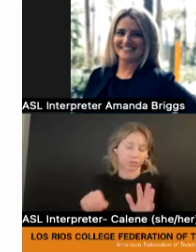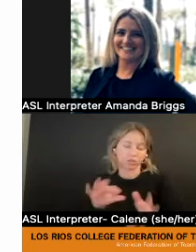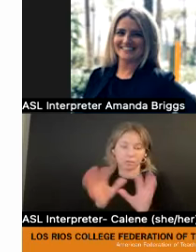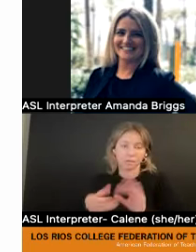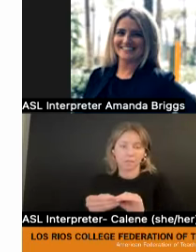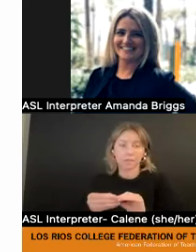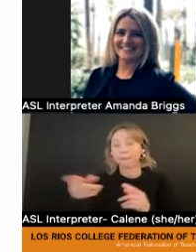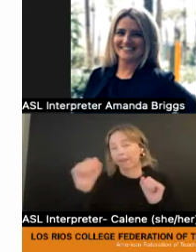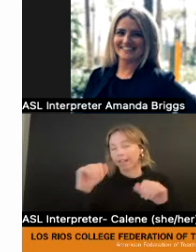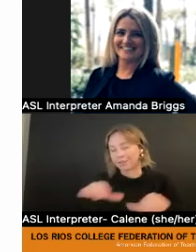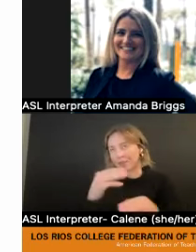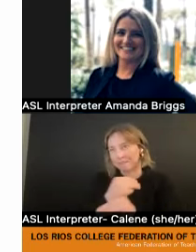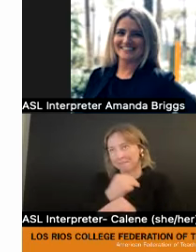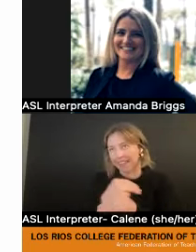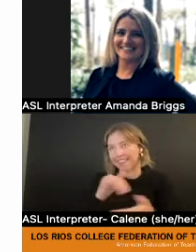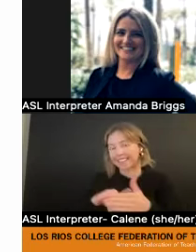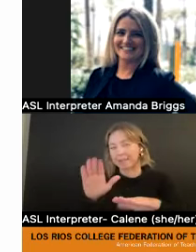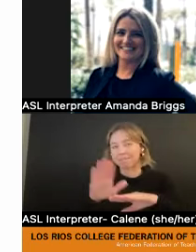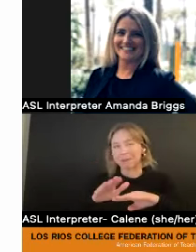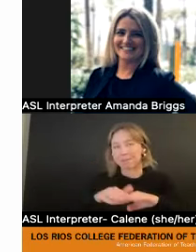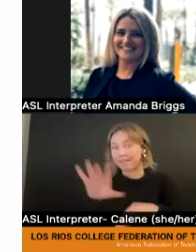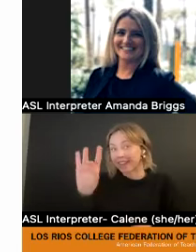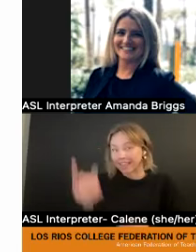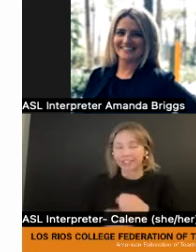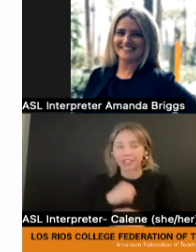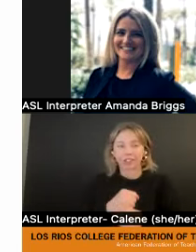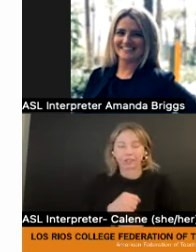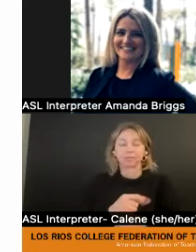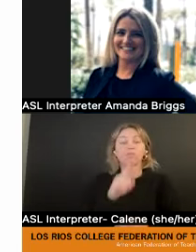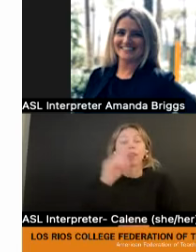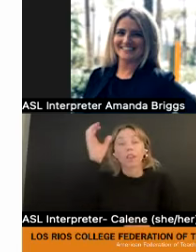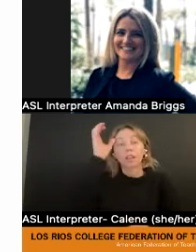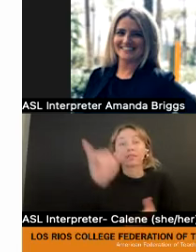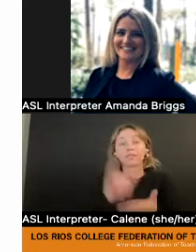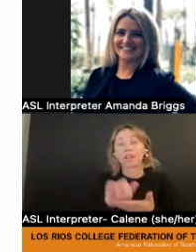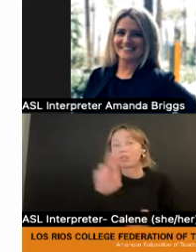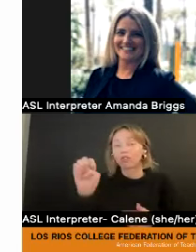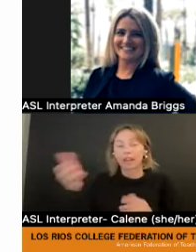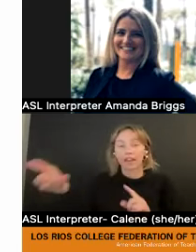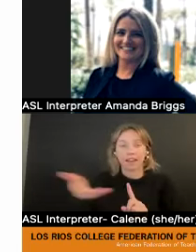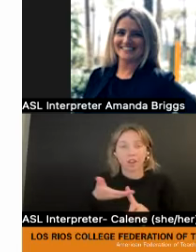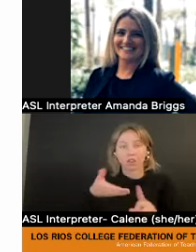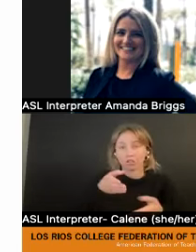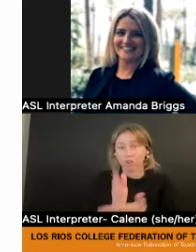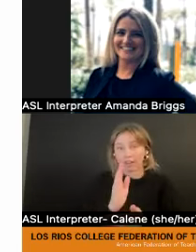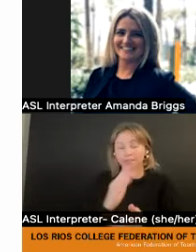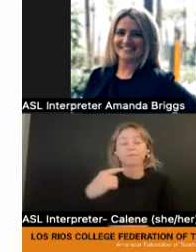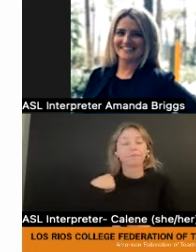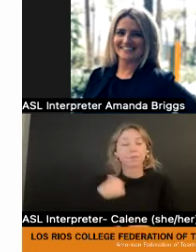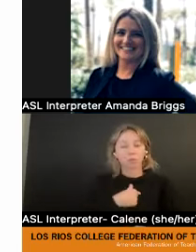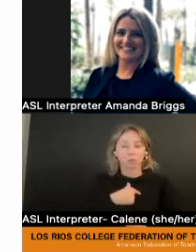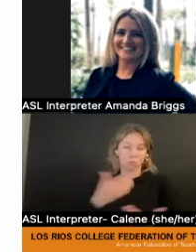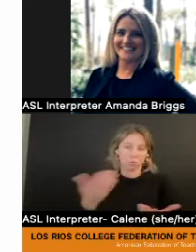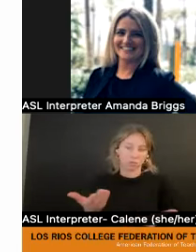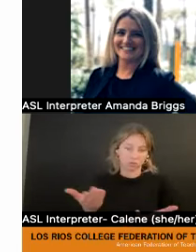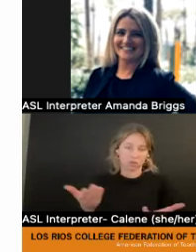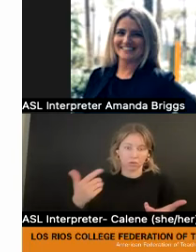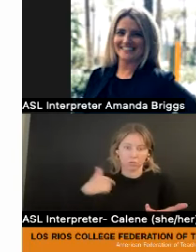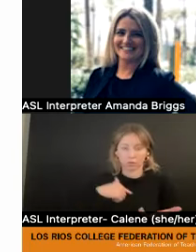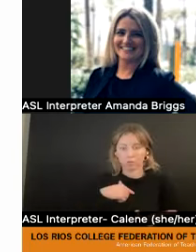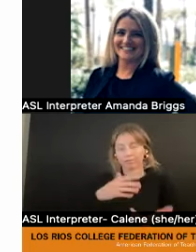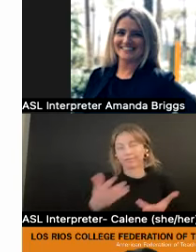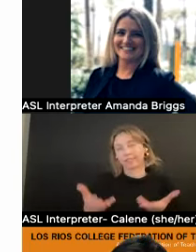So you can do the math, that would be a minimum of 8 years. And the concept of a rehire right is, even though we are, maybe